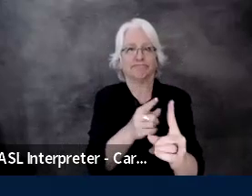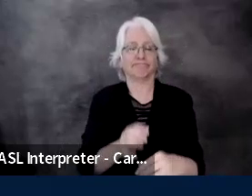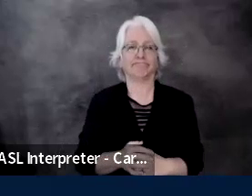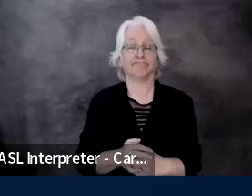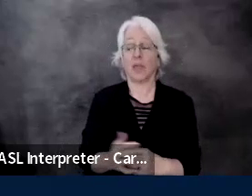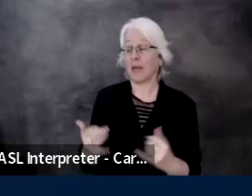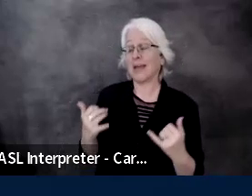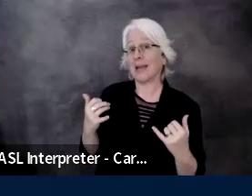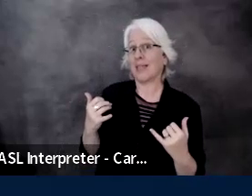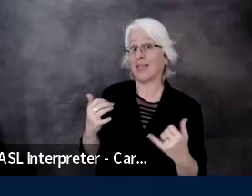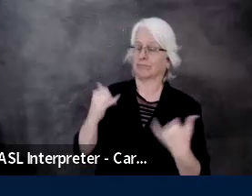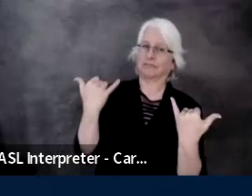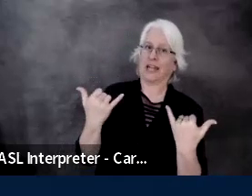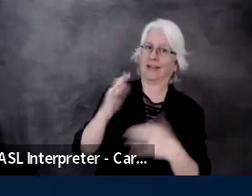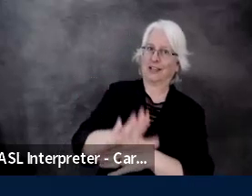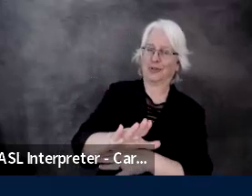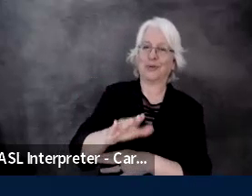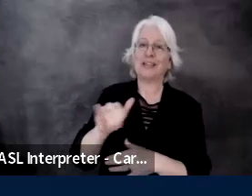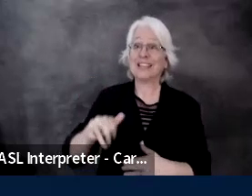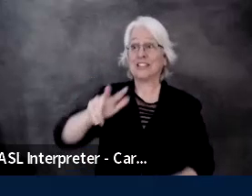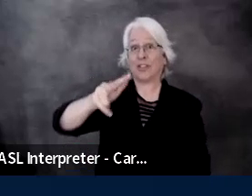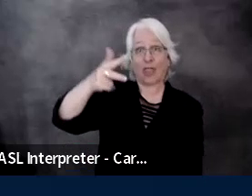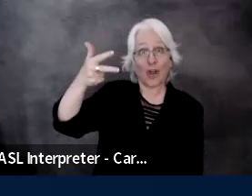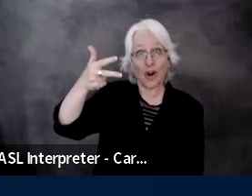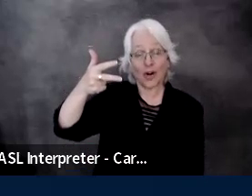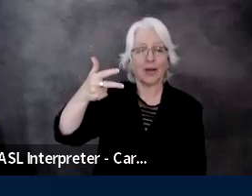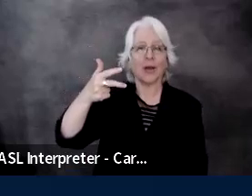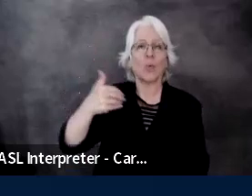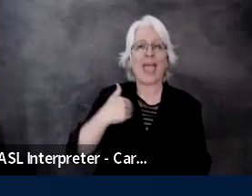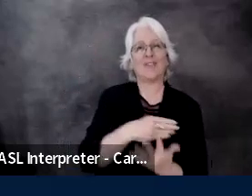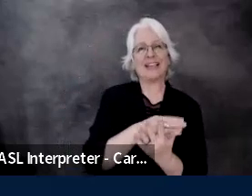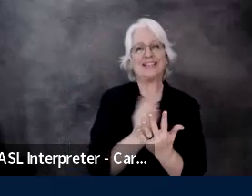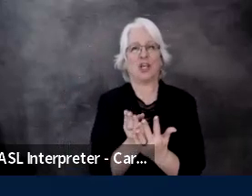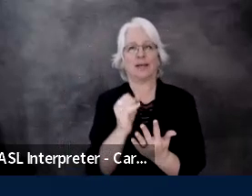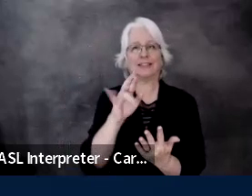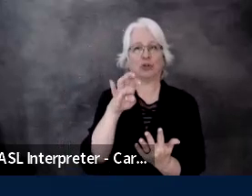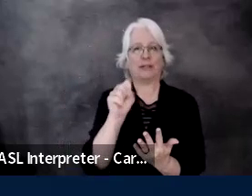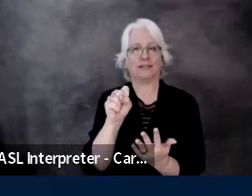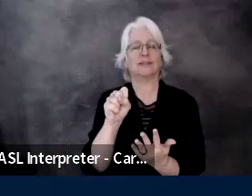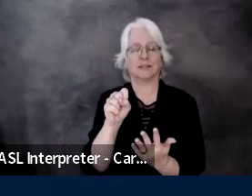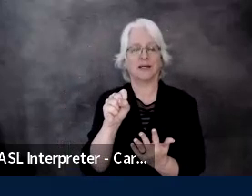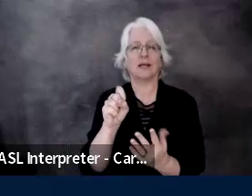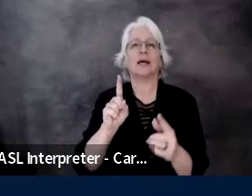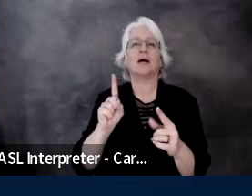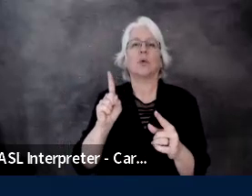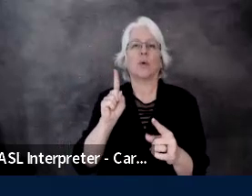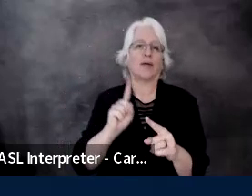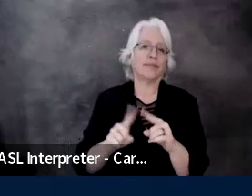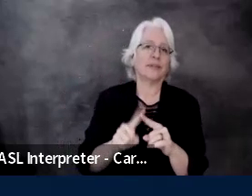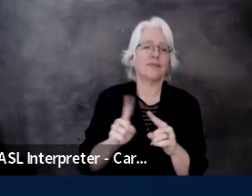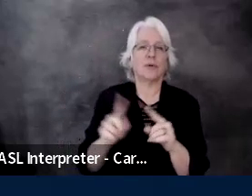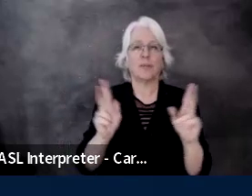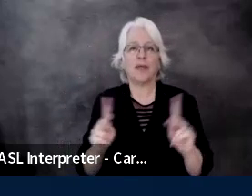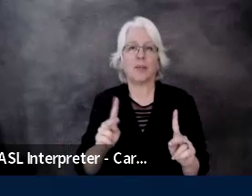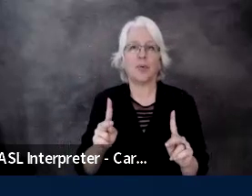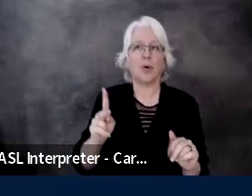session, or this afternoon's session, is the 3rd in a series in which we're hearing from different folks in